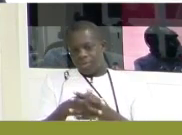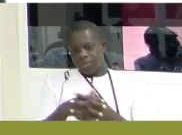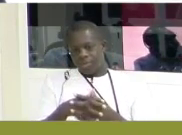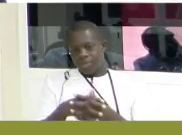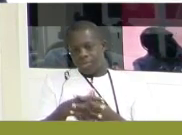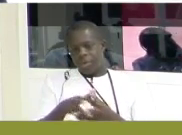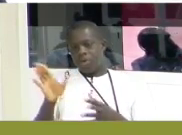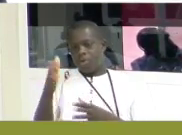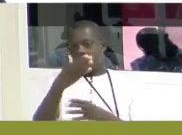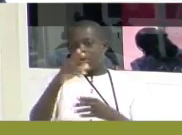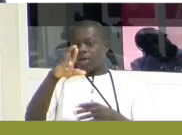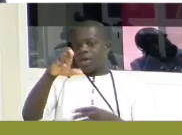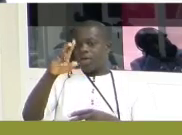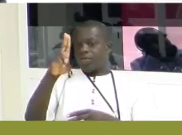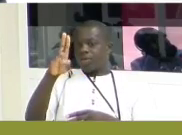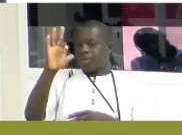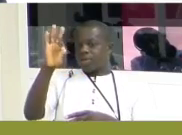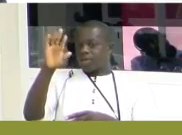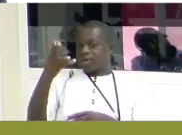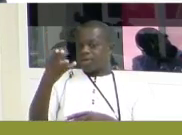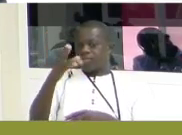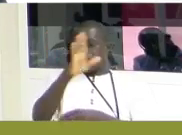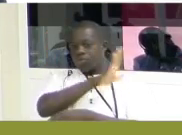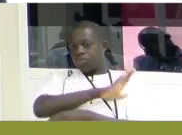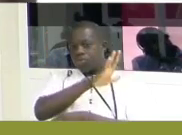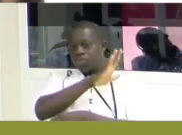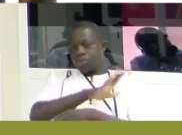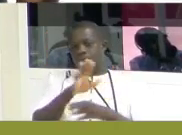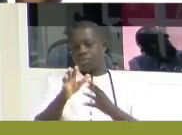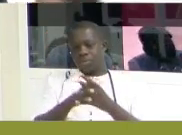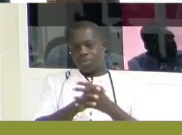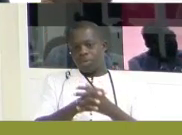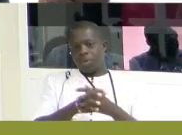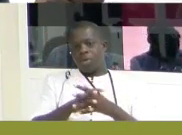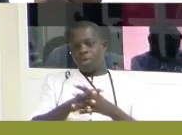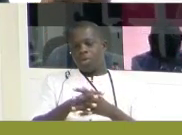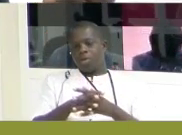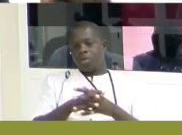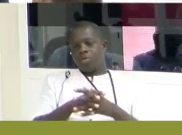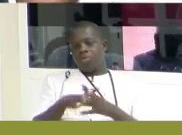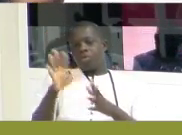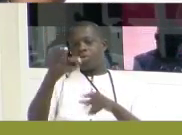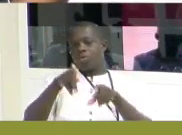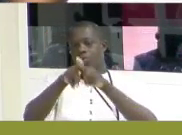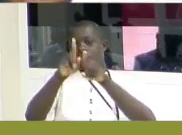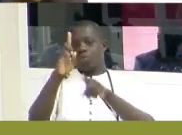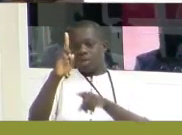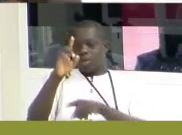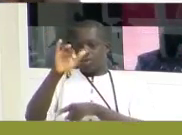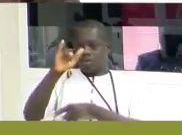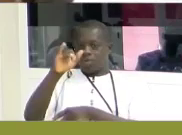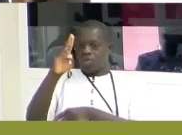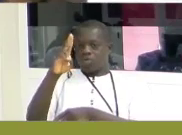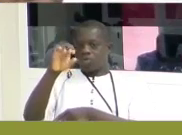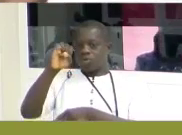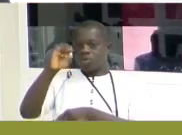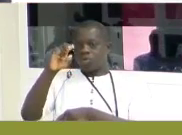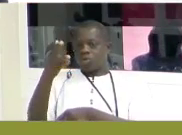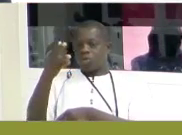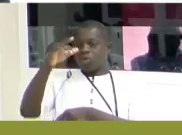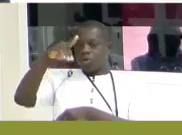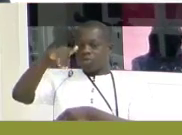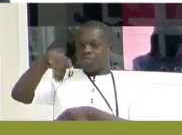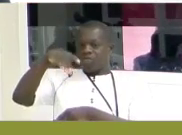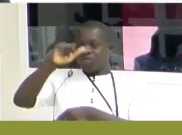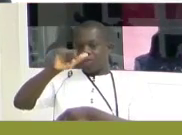we went to RVTH also. I went with one Yusufa Fai, Nuha Kijera, and the driver